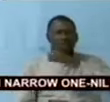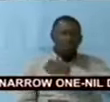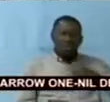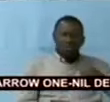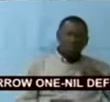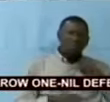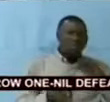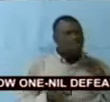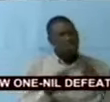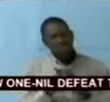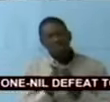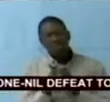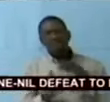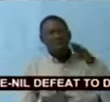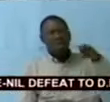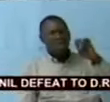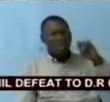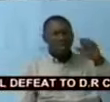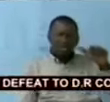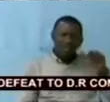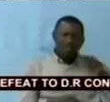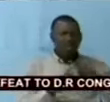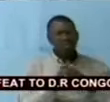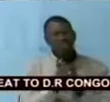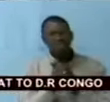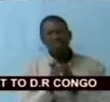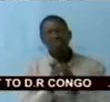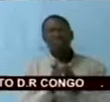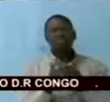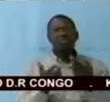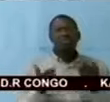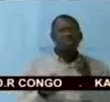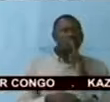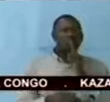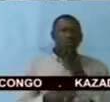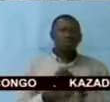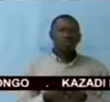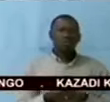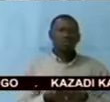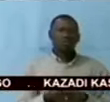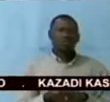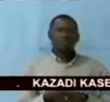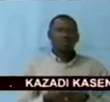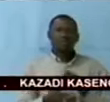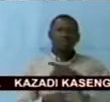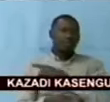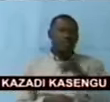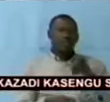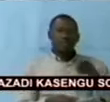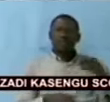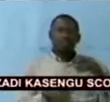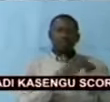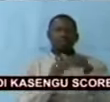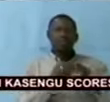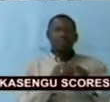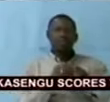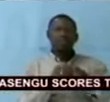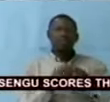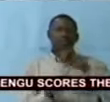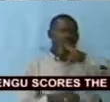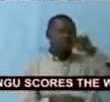They don't belong to the junglers. This is another group that is conducting massacres,